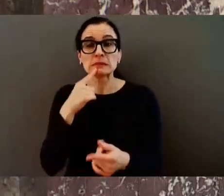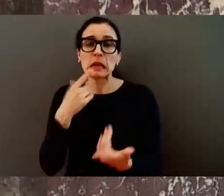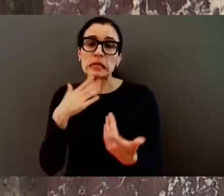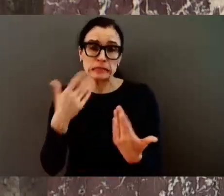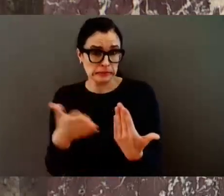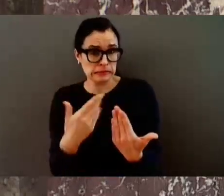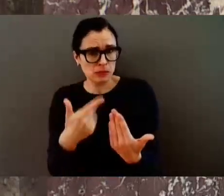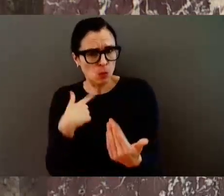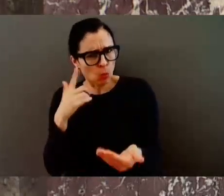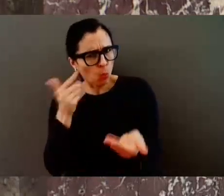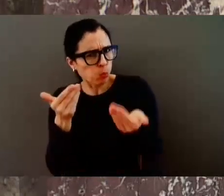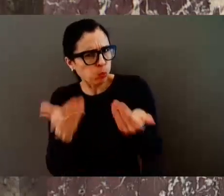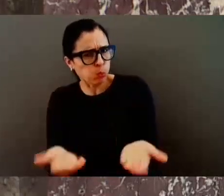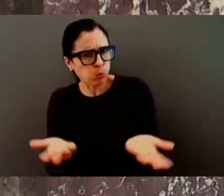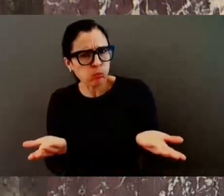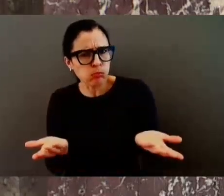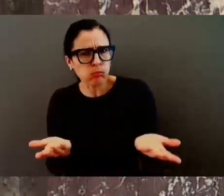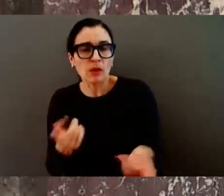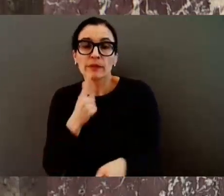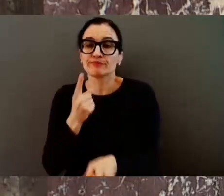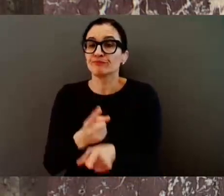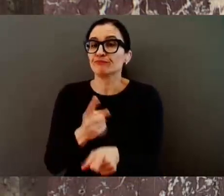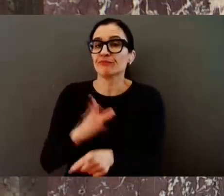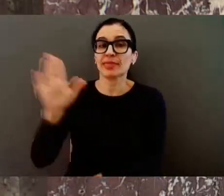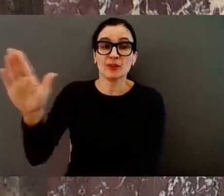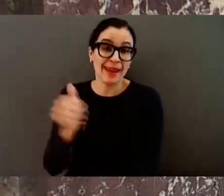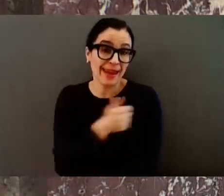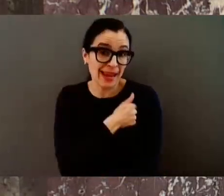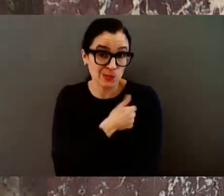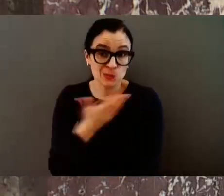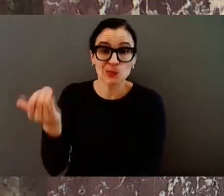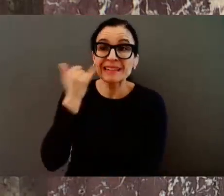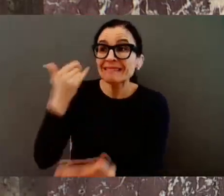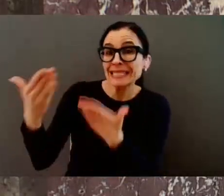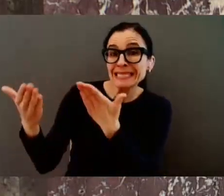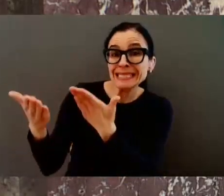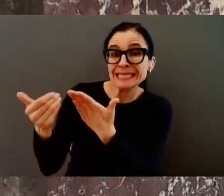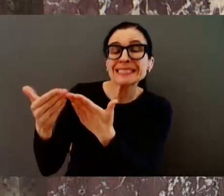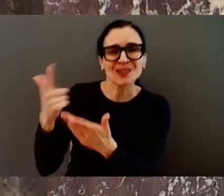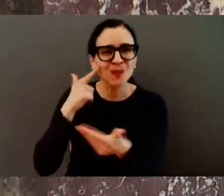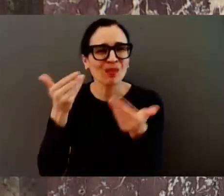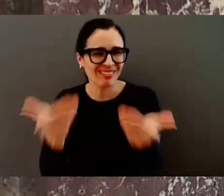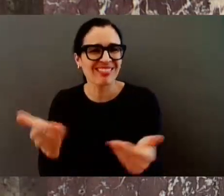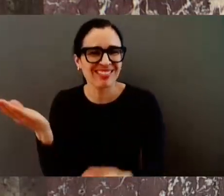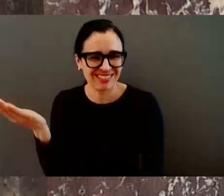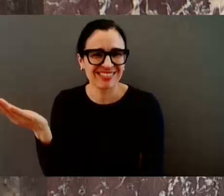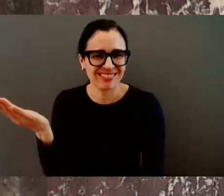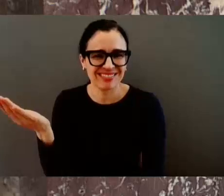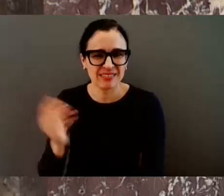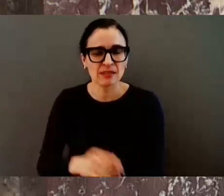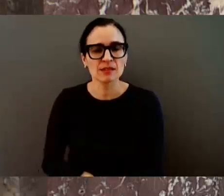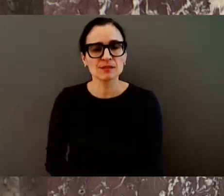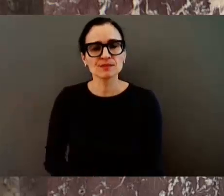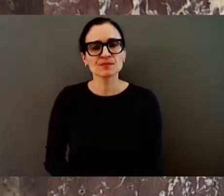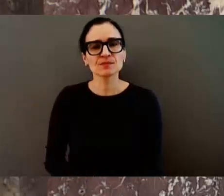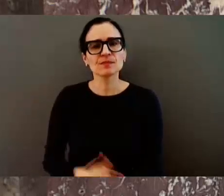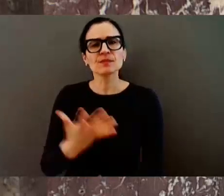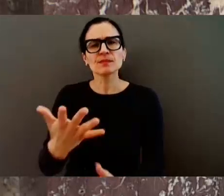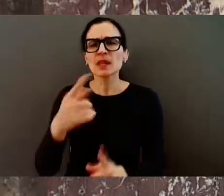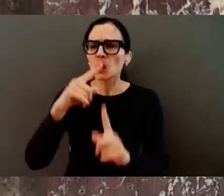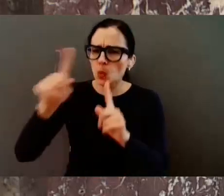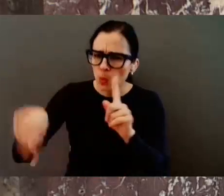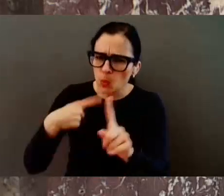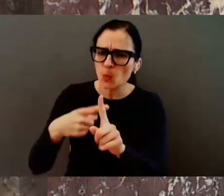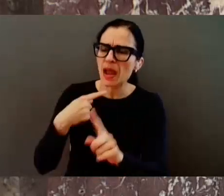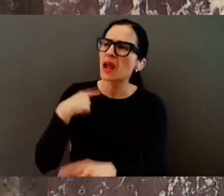Mr. Speaker, on any topic. Question, member. When can we reasonably expect to see defined